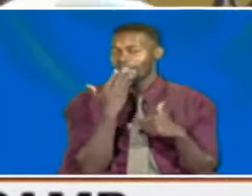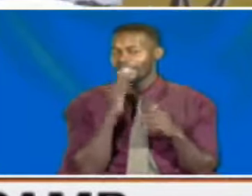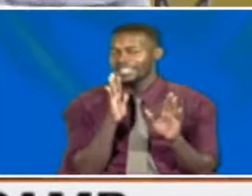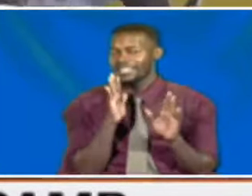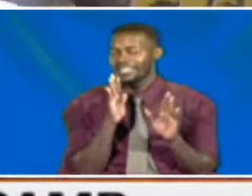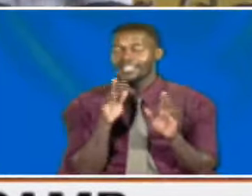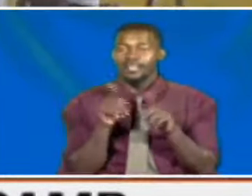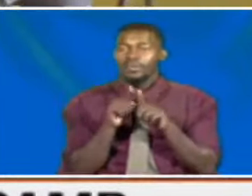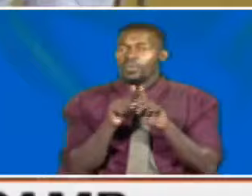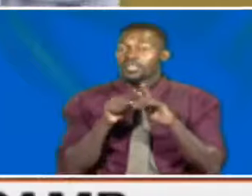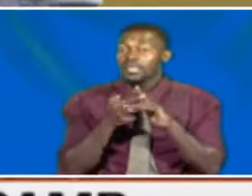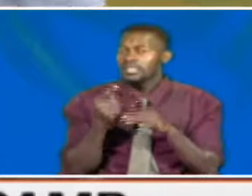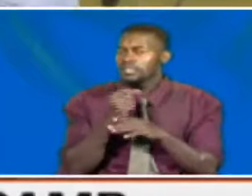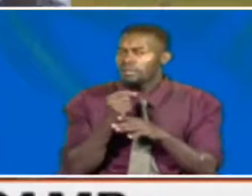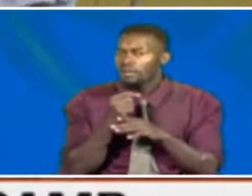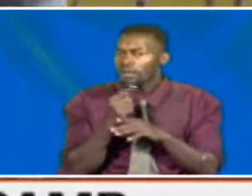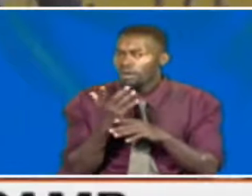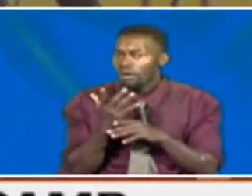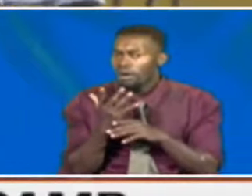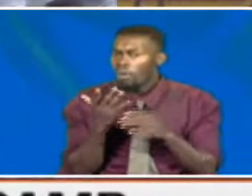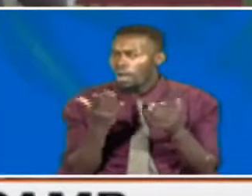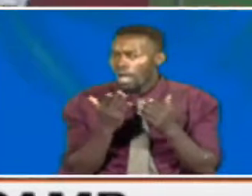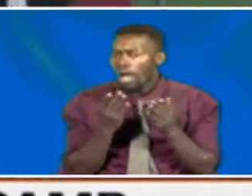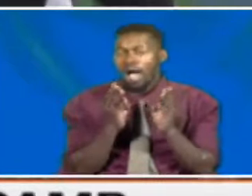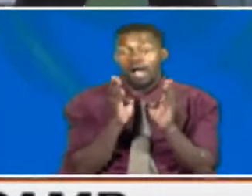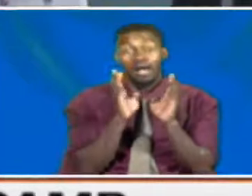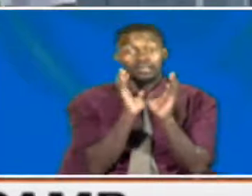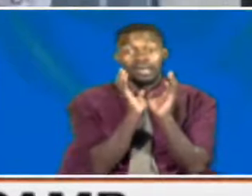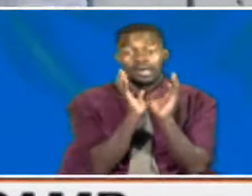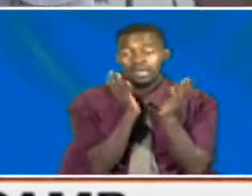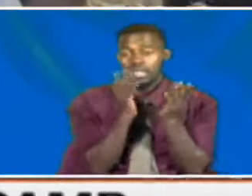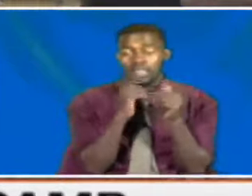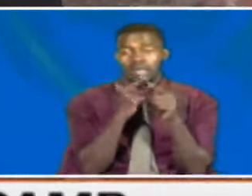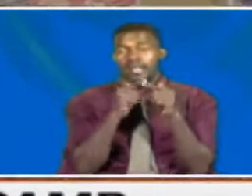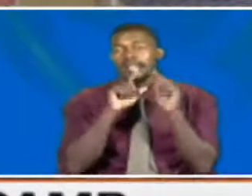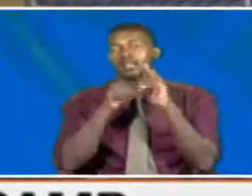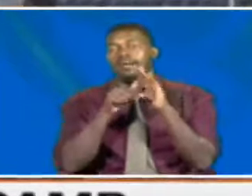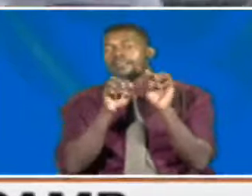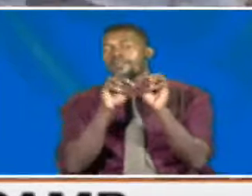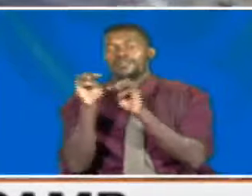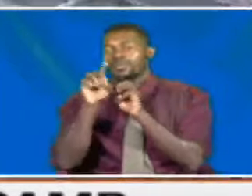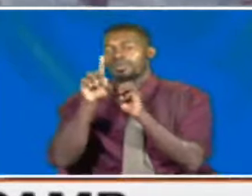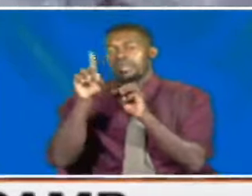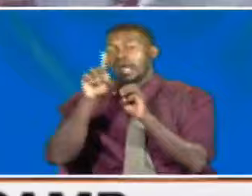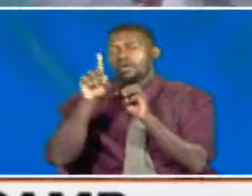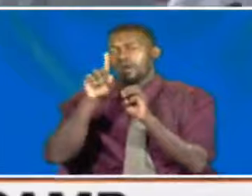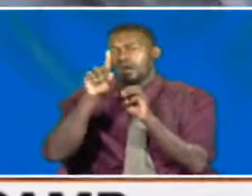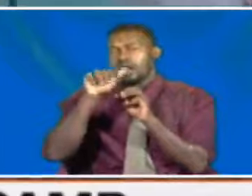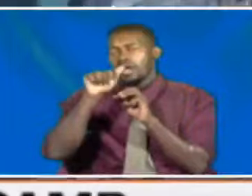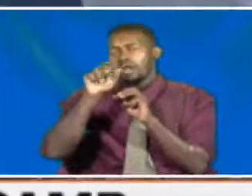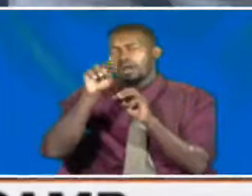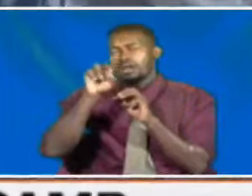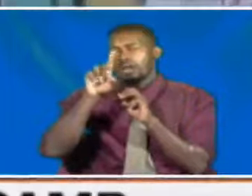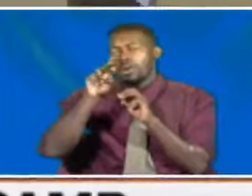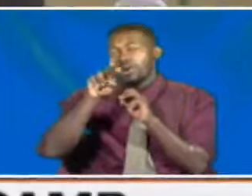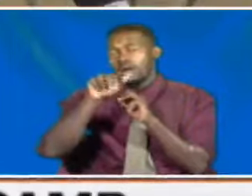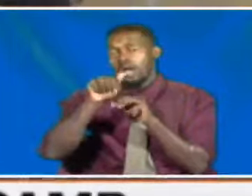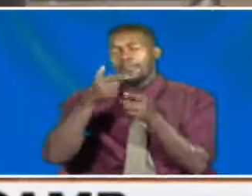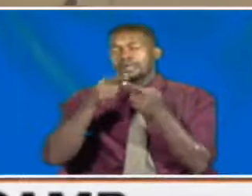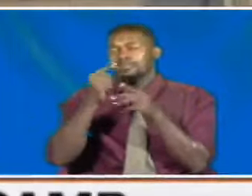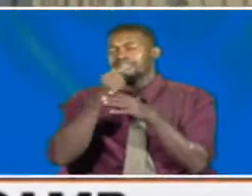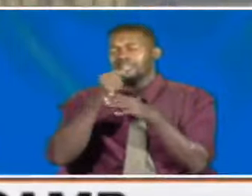We started training in Kasarani before we came to Dandora, but the training is good. We are